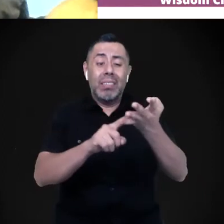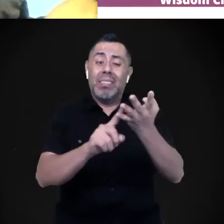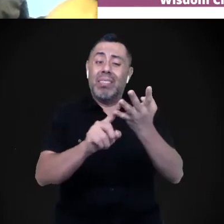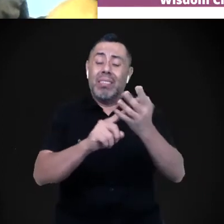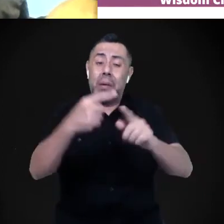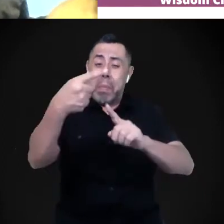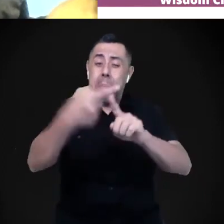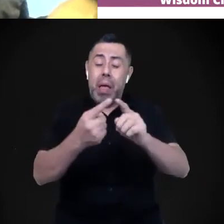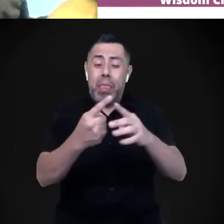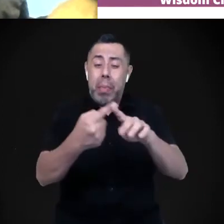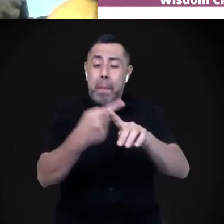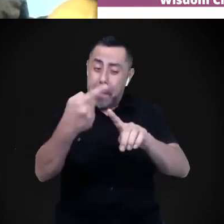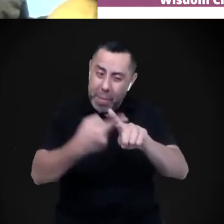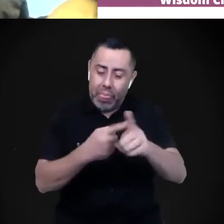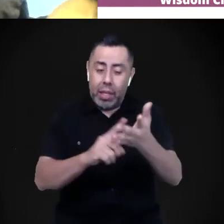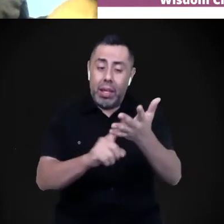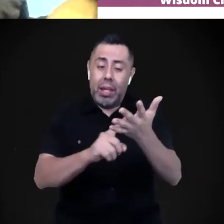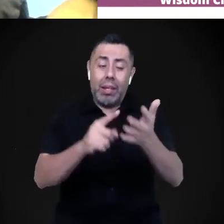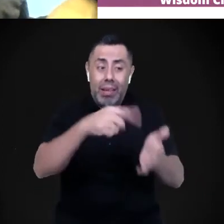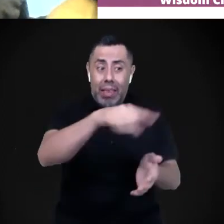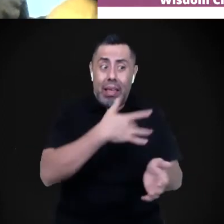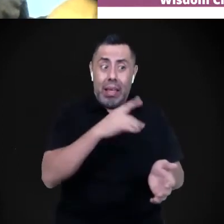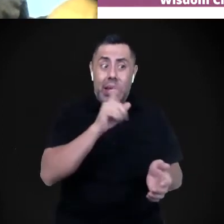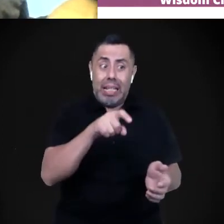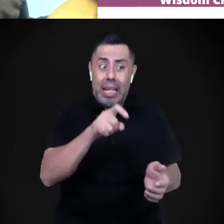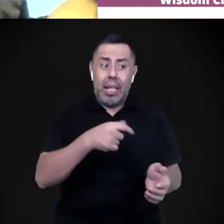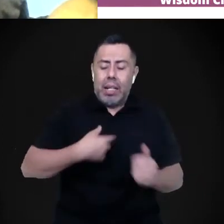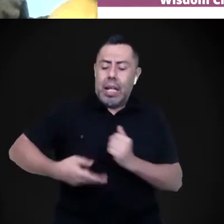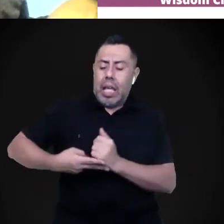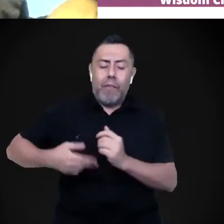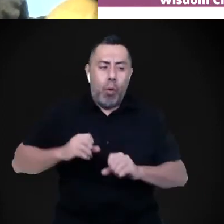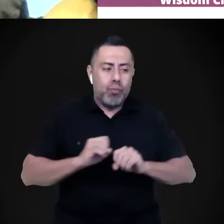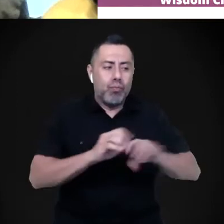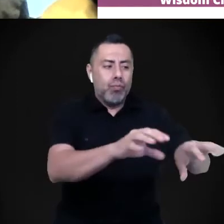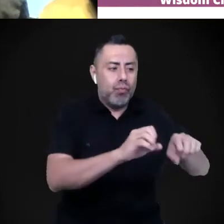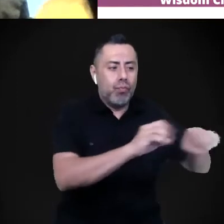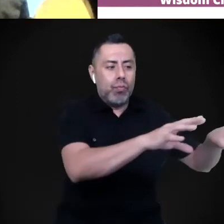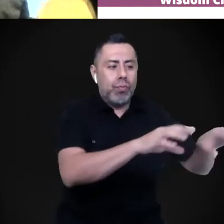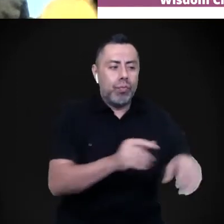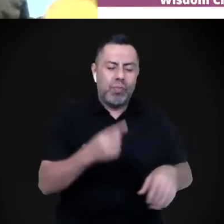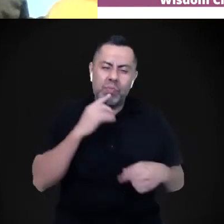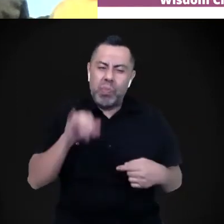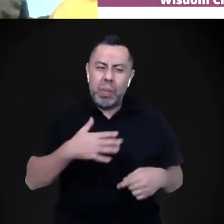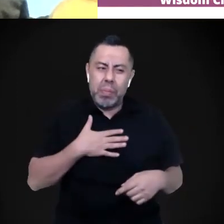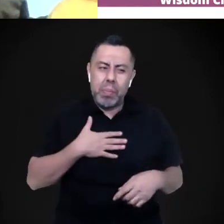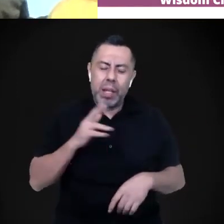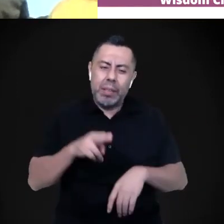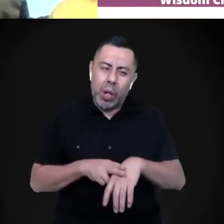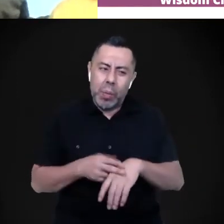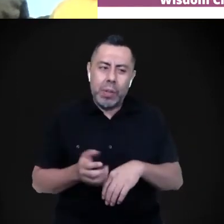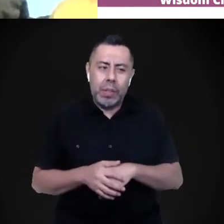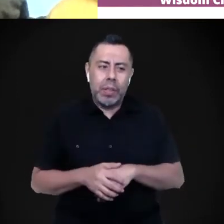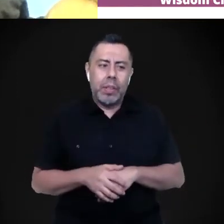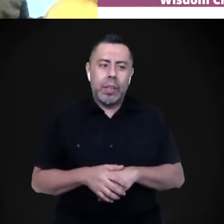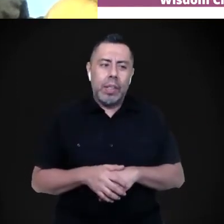Oh, yeah. Okay. Yeah, that's how I usually do it. But